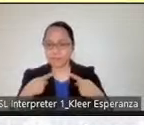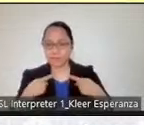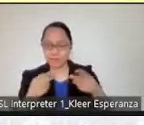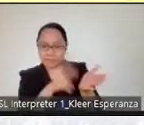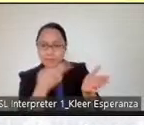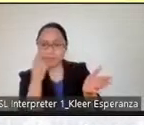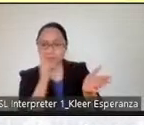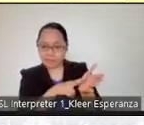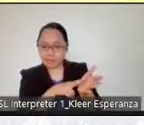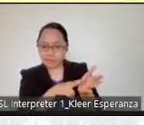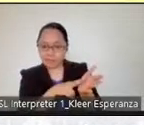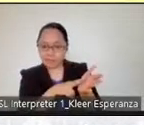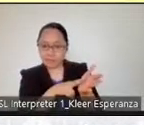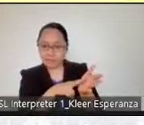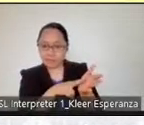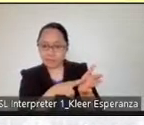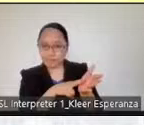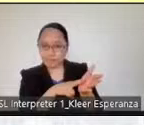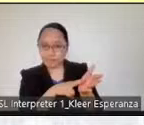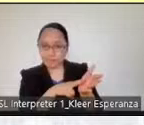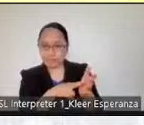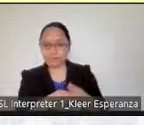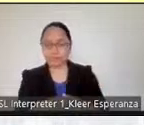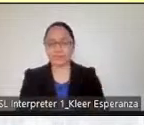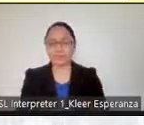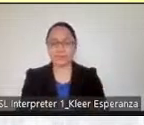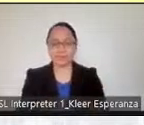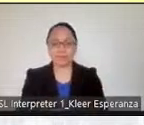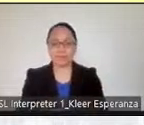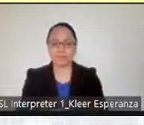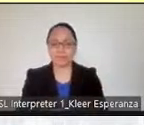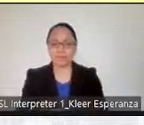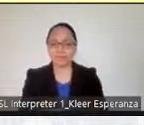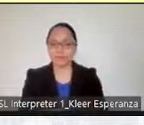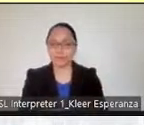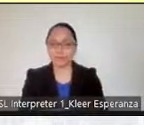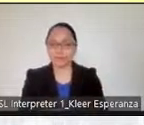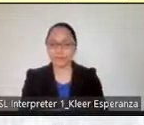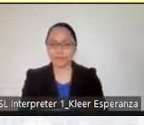addresses within 24 hours from the end of today's session.